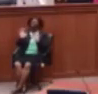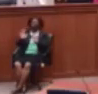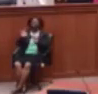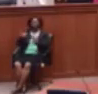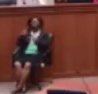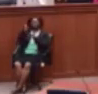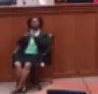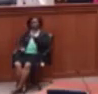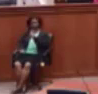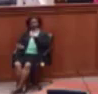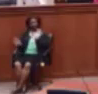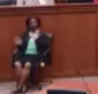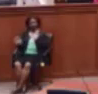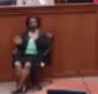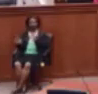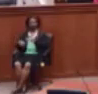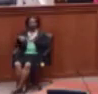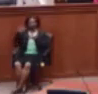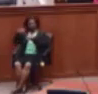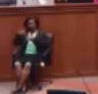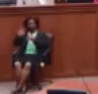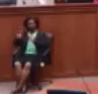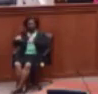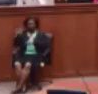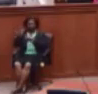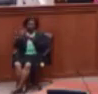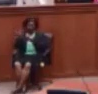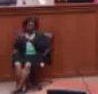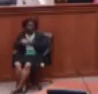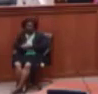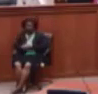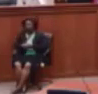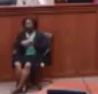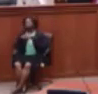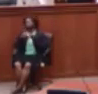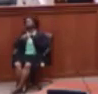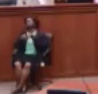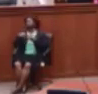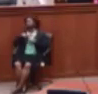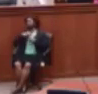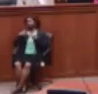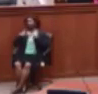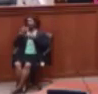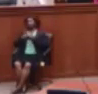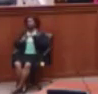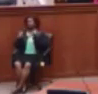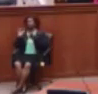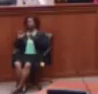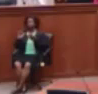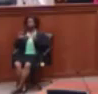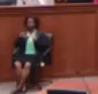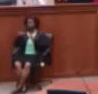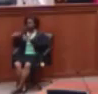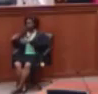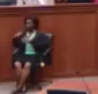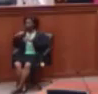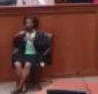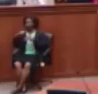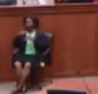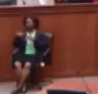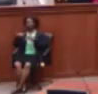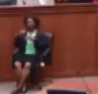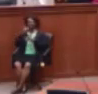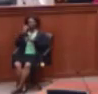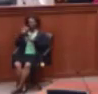There is consensus that we have some duplicative governance groups out there